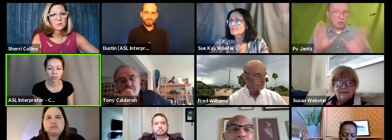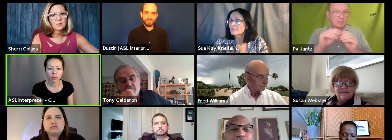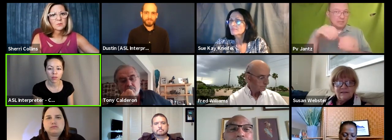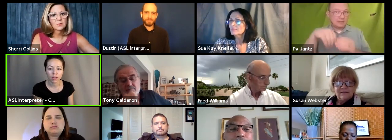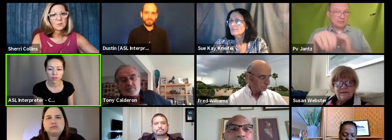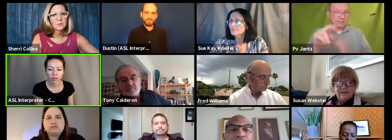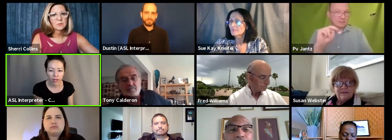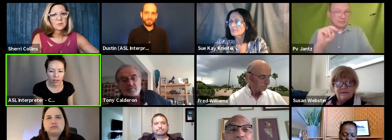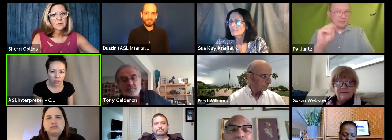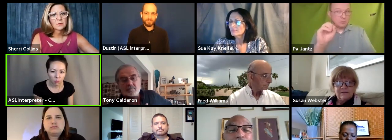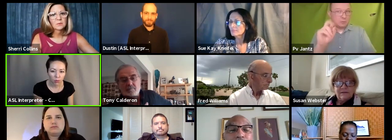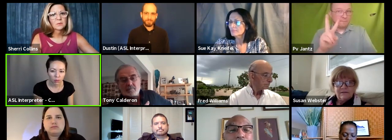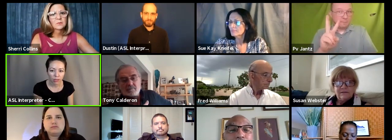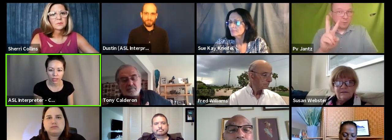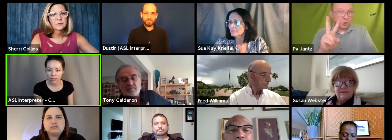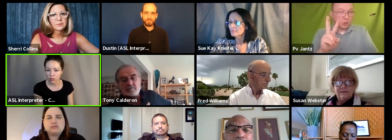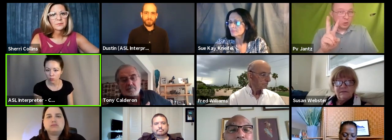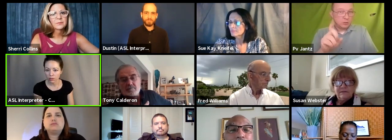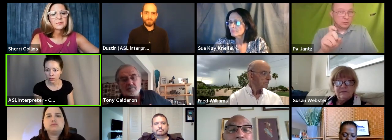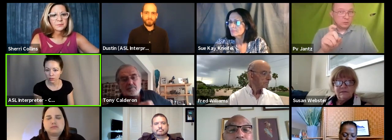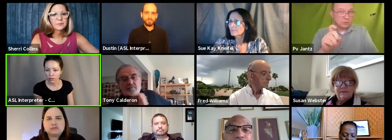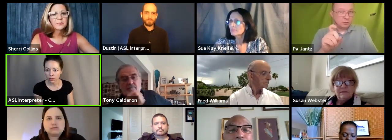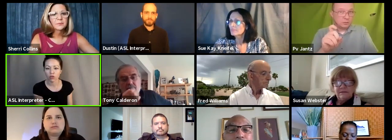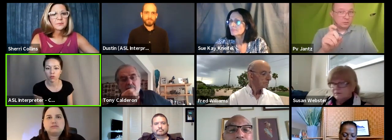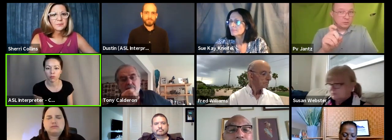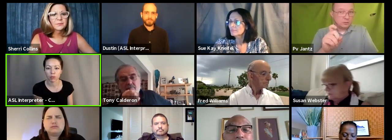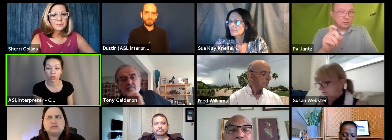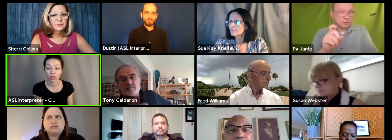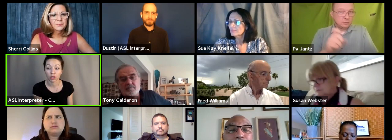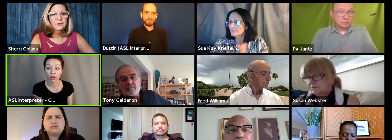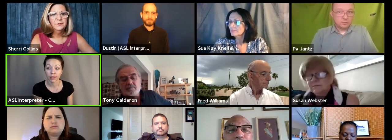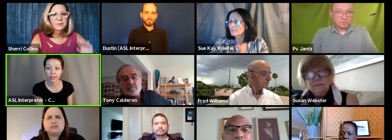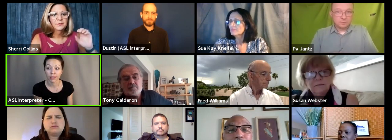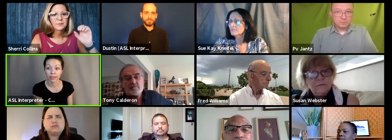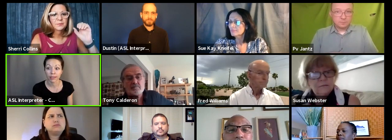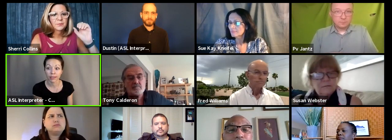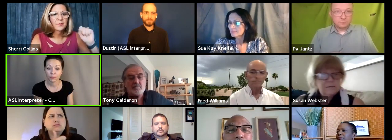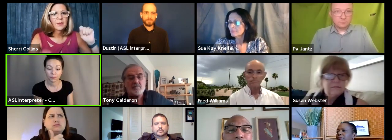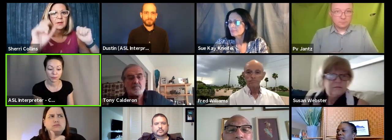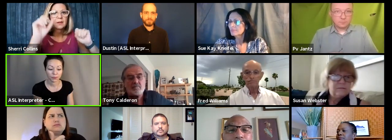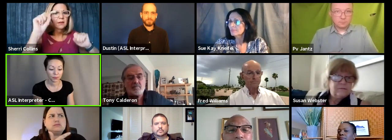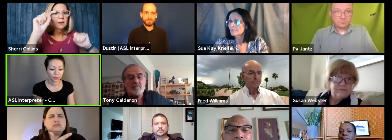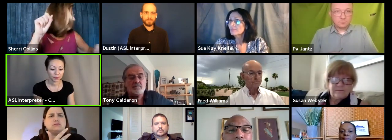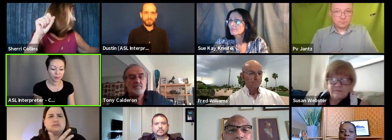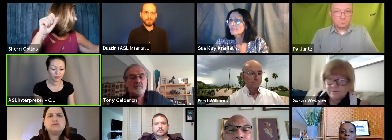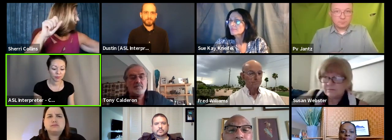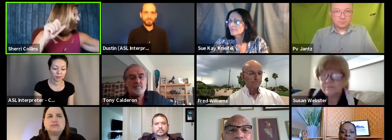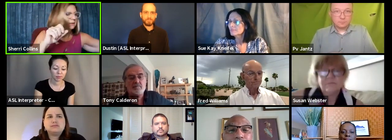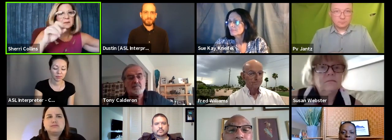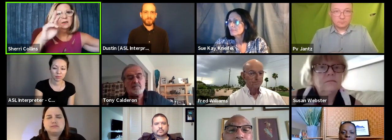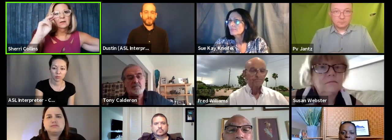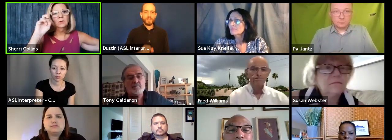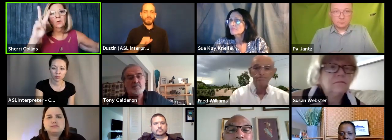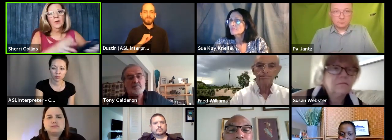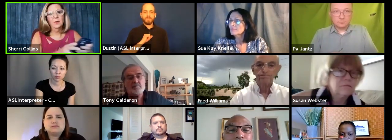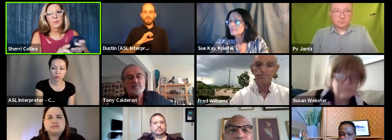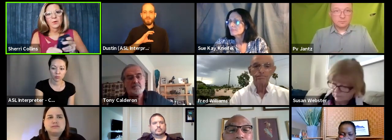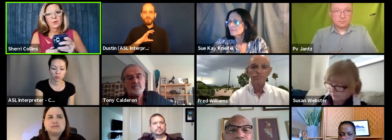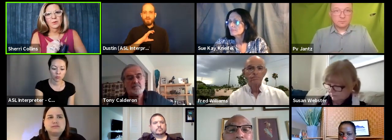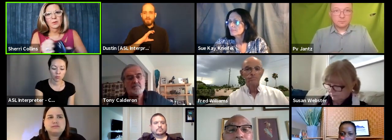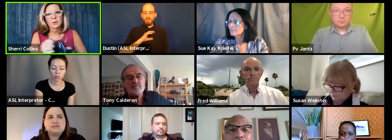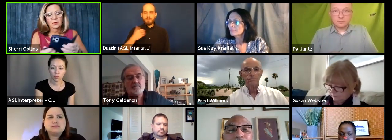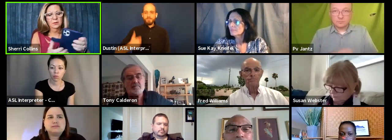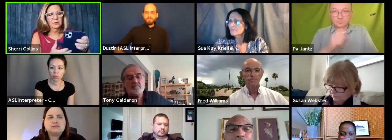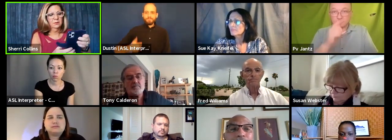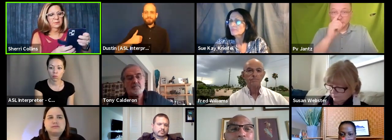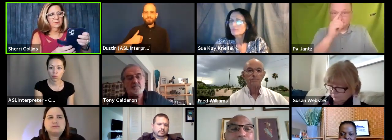And I believe that the next board meeting is going to be in November, correct? Yes,